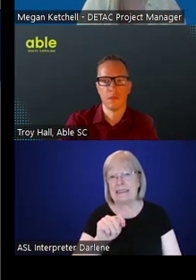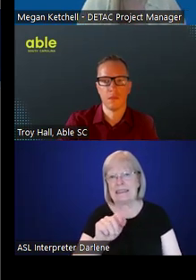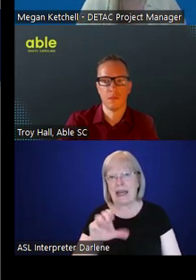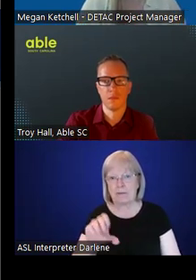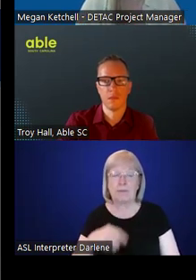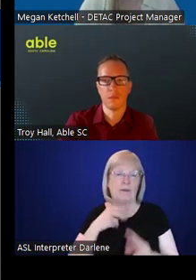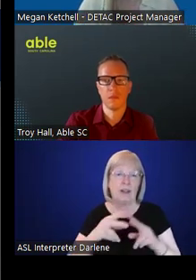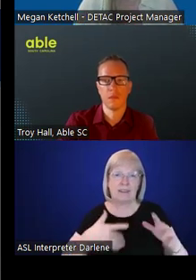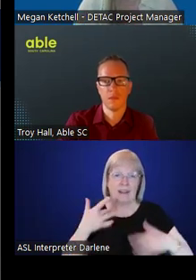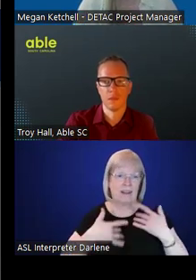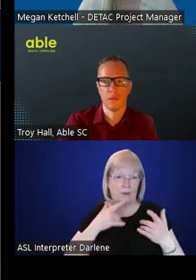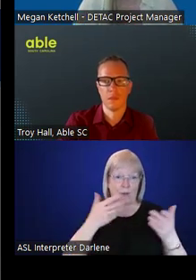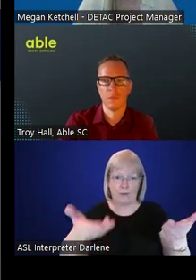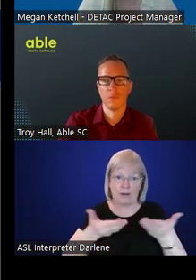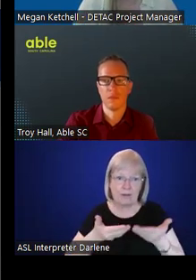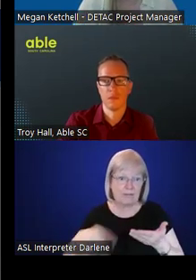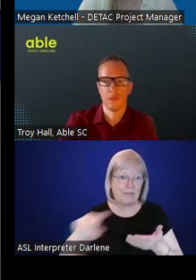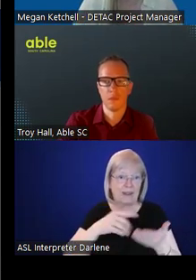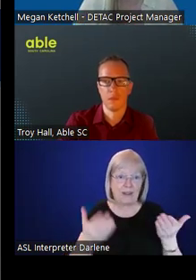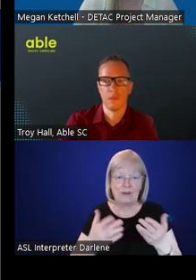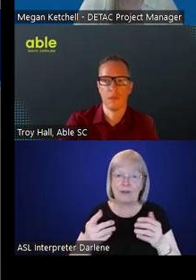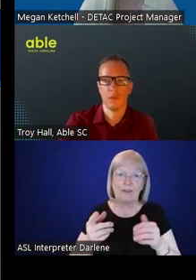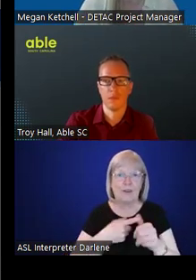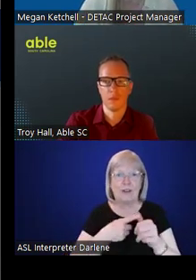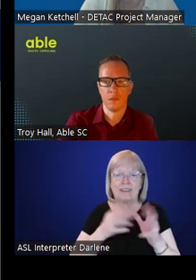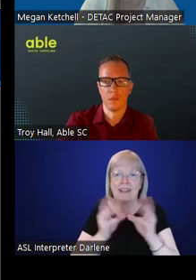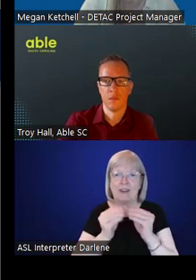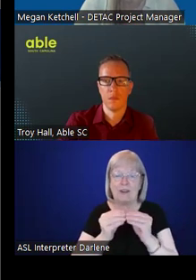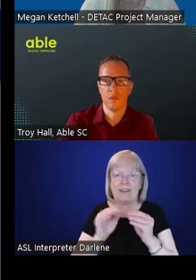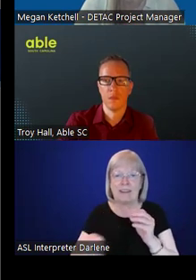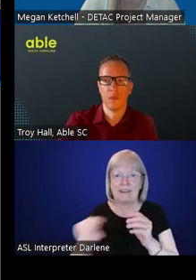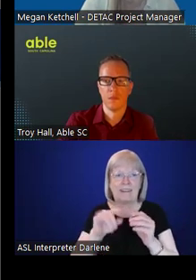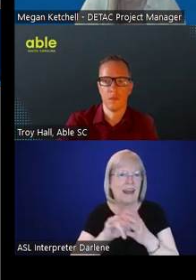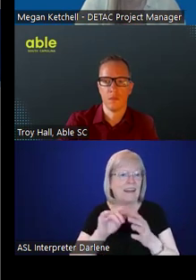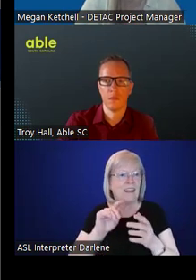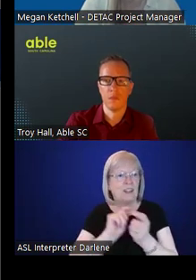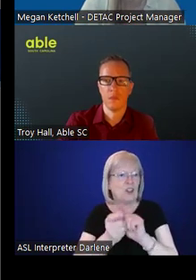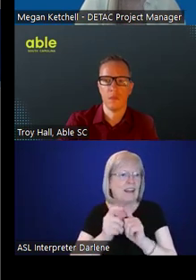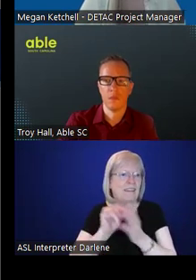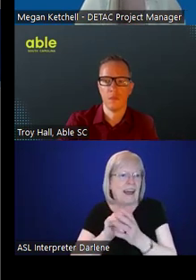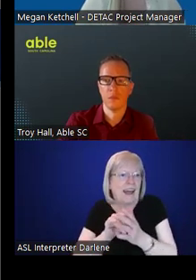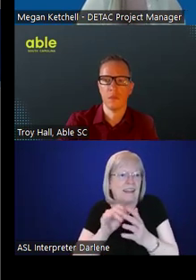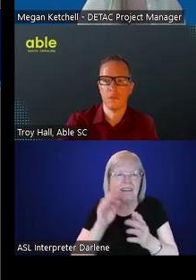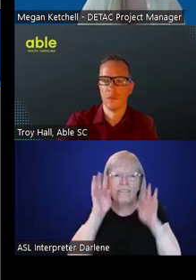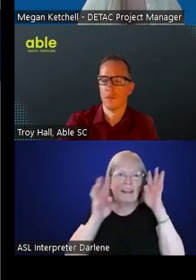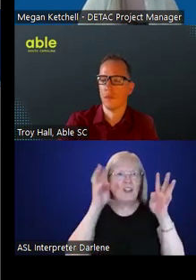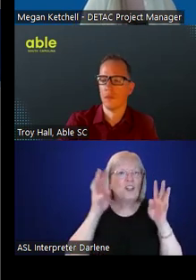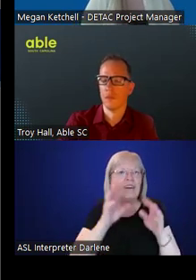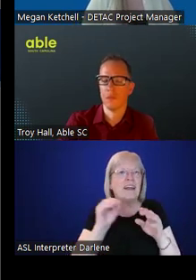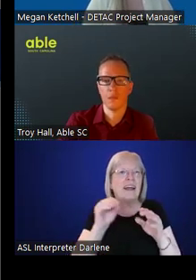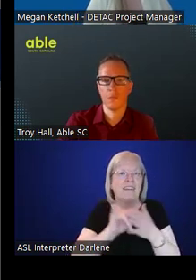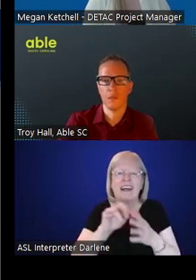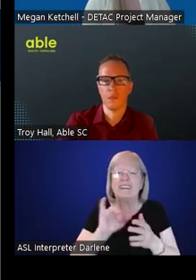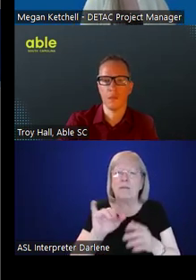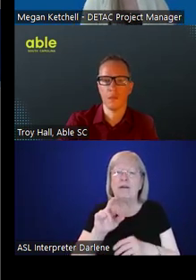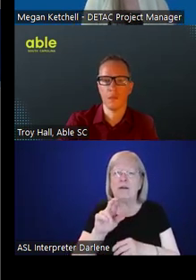to welcome you today to session one of our Results and Innovation in Systems Excellence, or RISE,